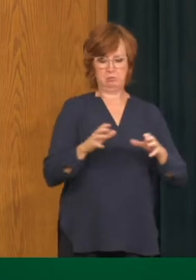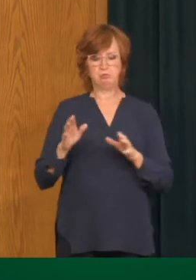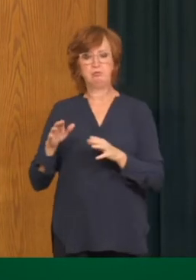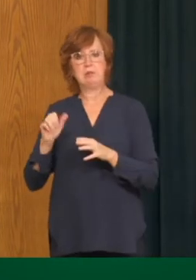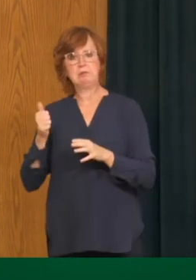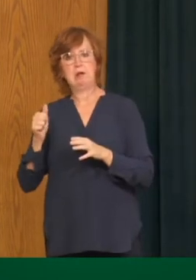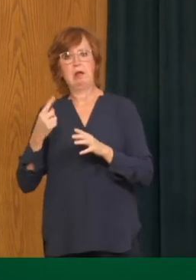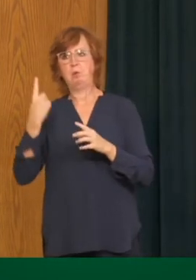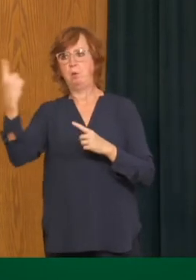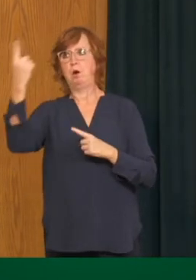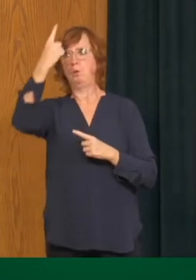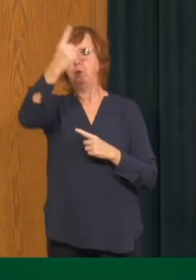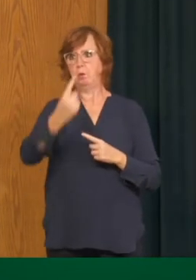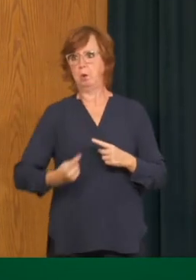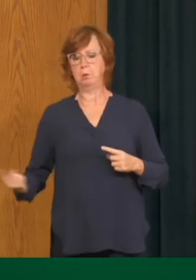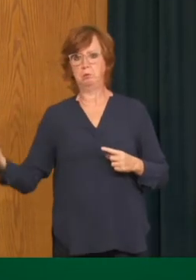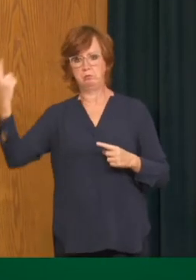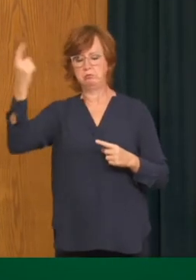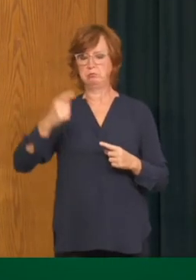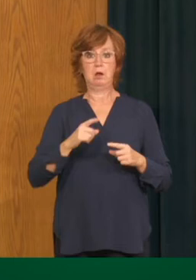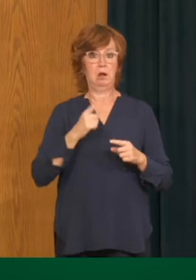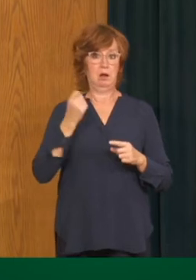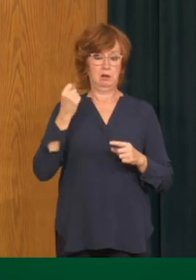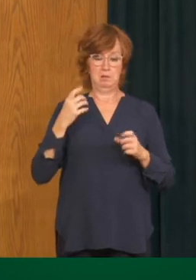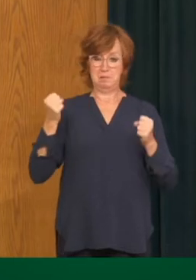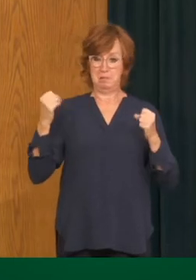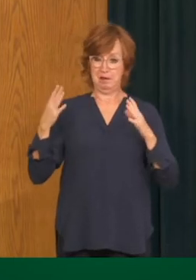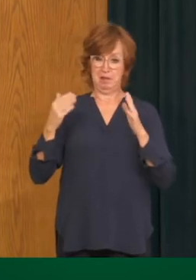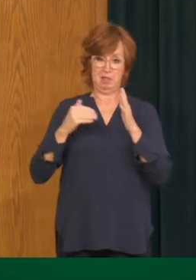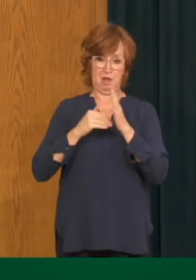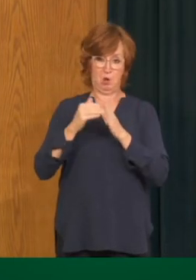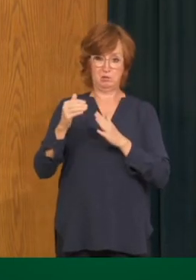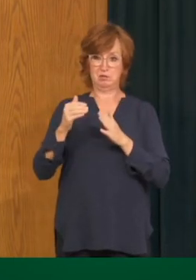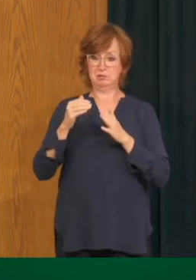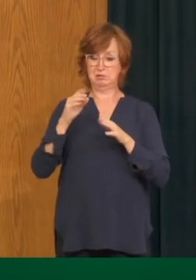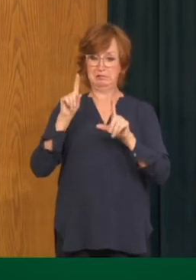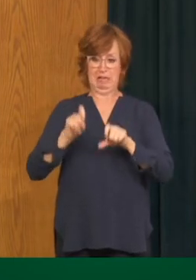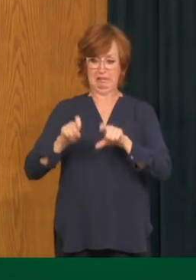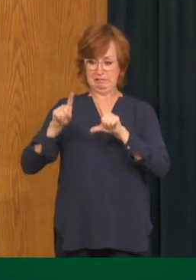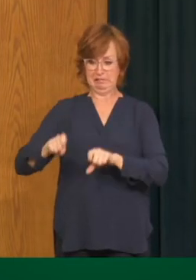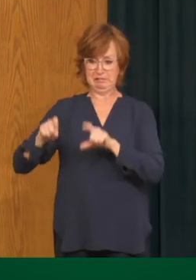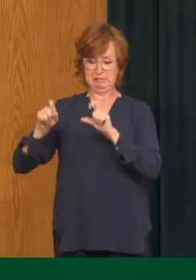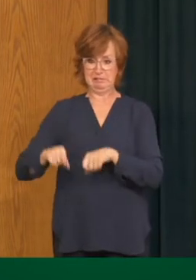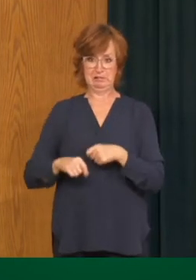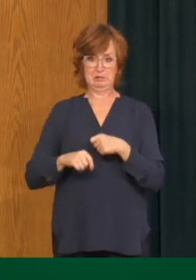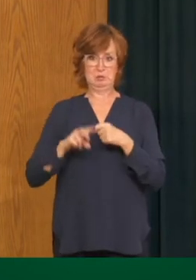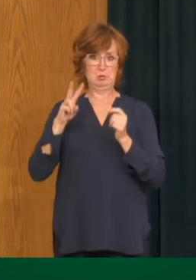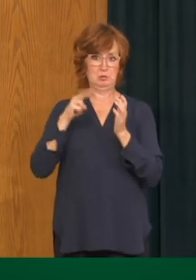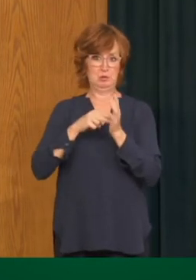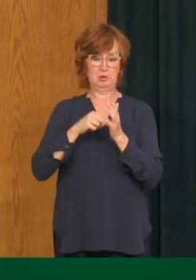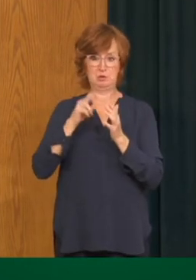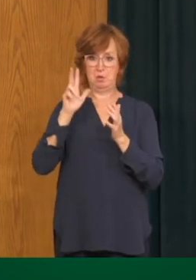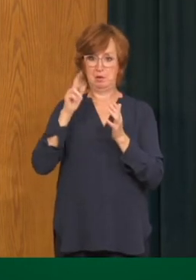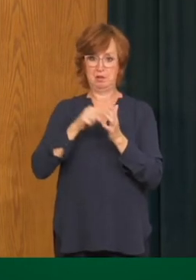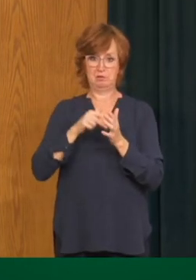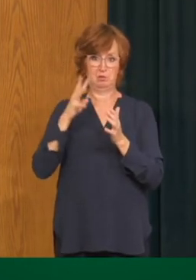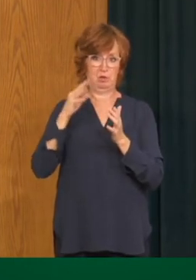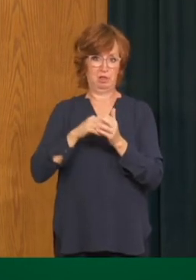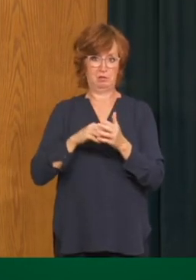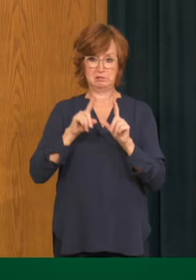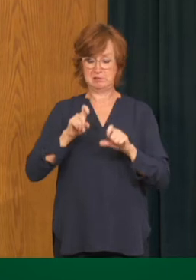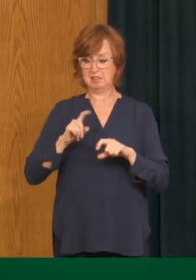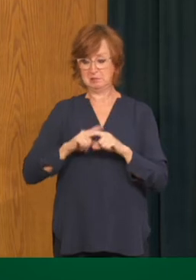that's out of many thousands of tests. So what you're doing in this province, it's working. We have to keep doing